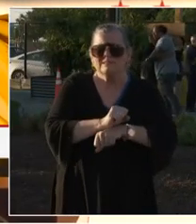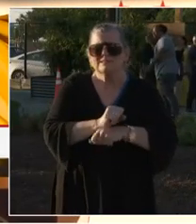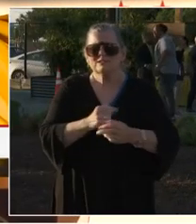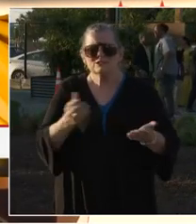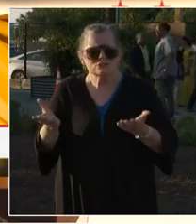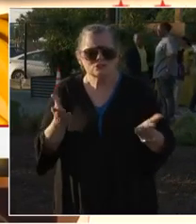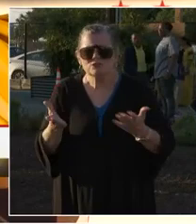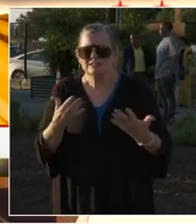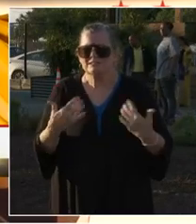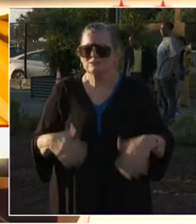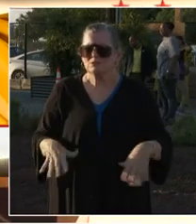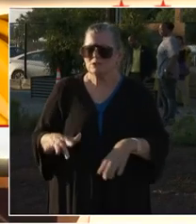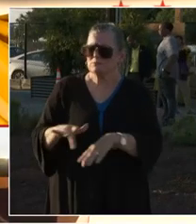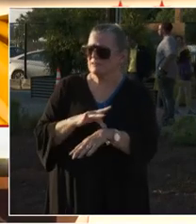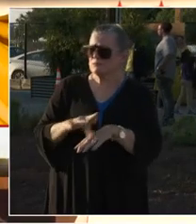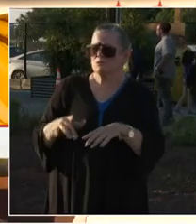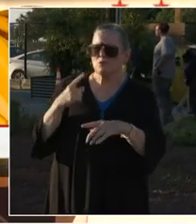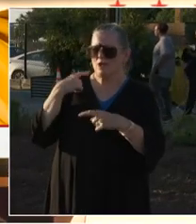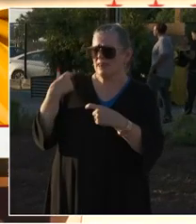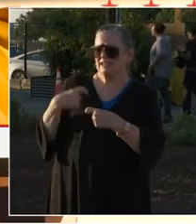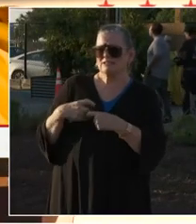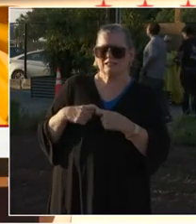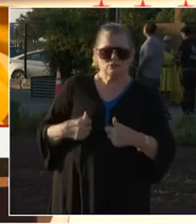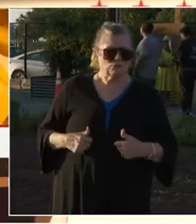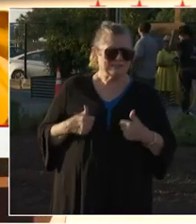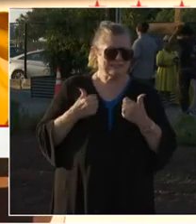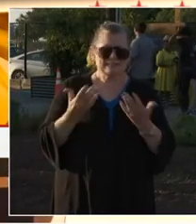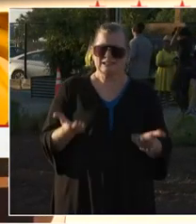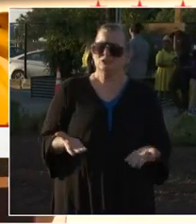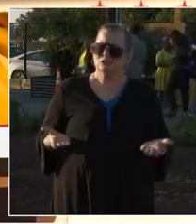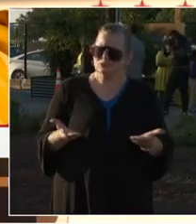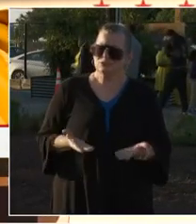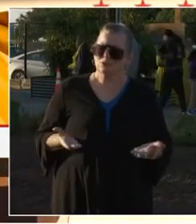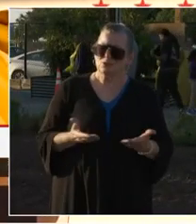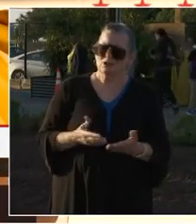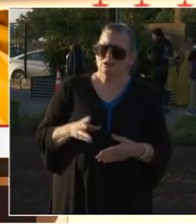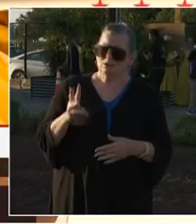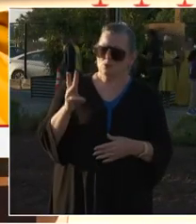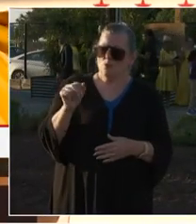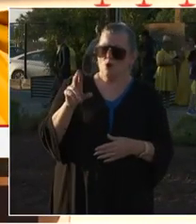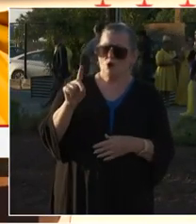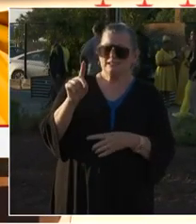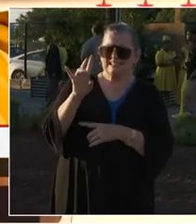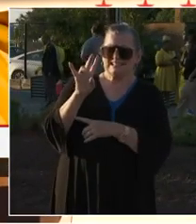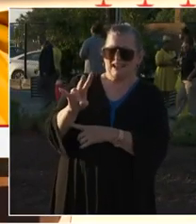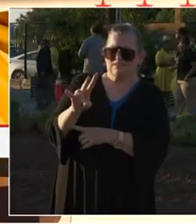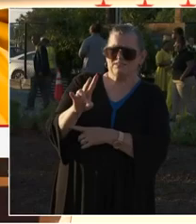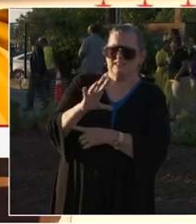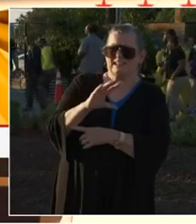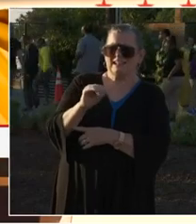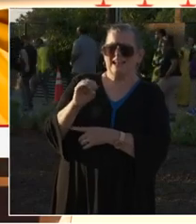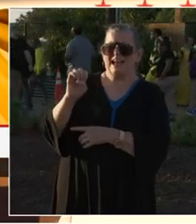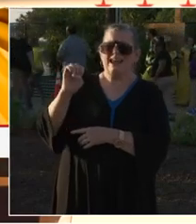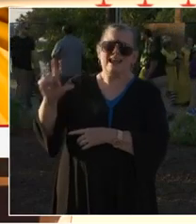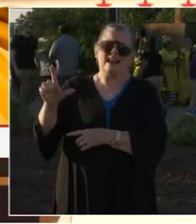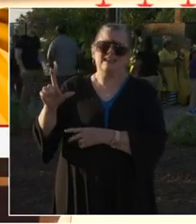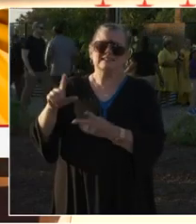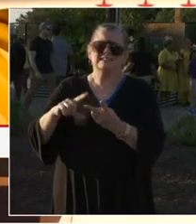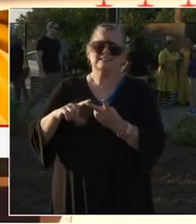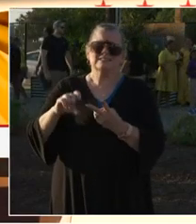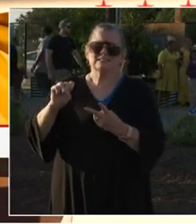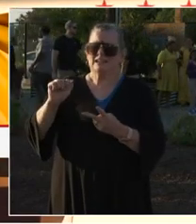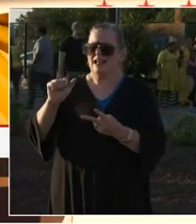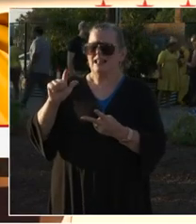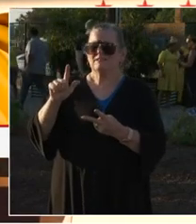Latino residents of the District of Columbia. She is a Ward 7 resident and Salvadorian activist who made D.C. her